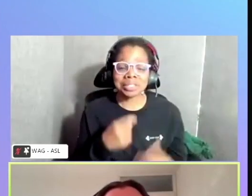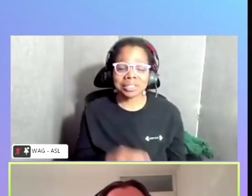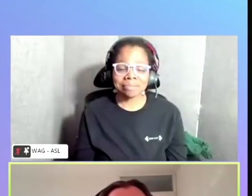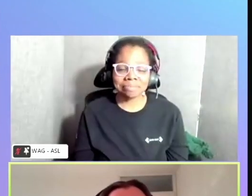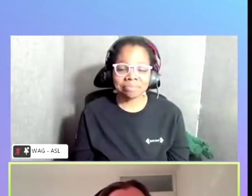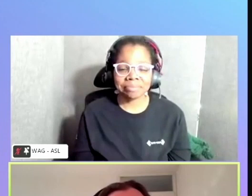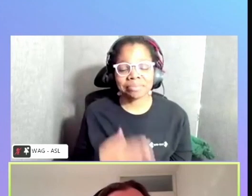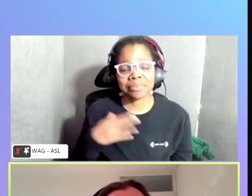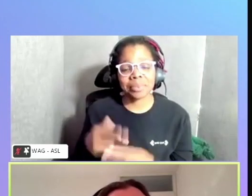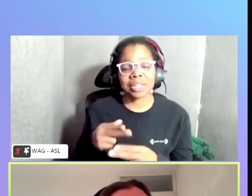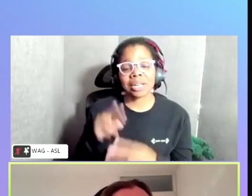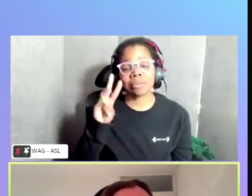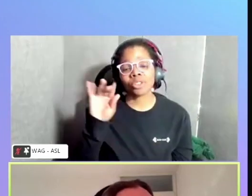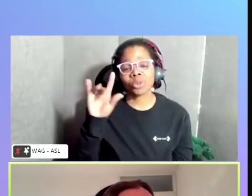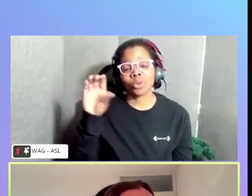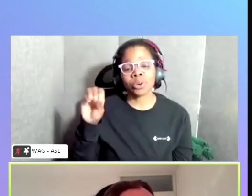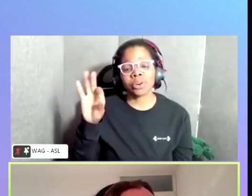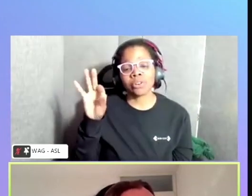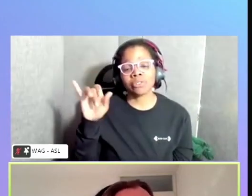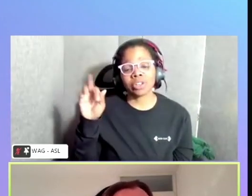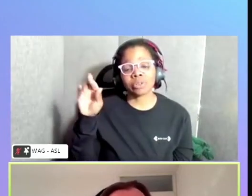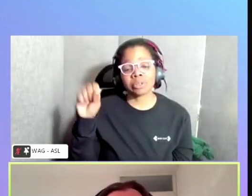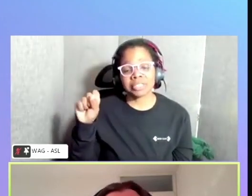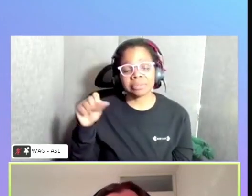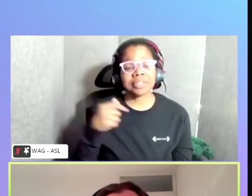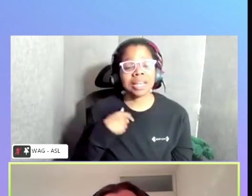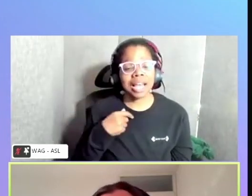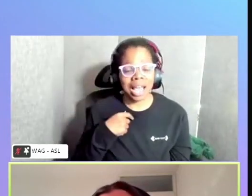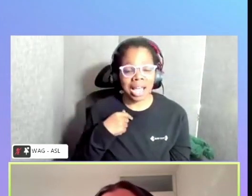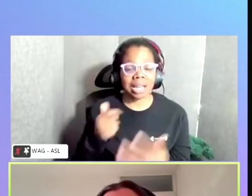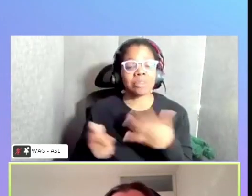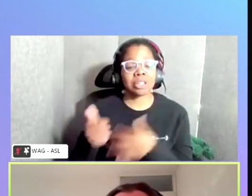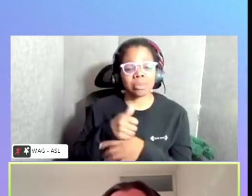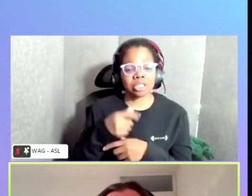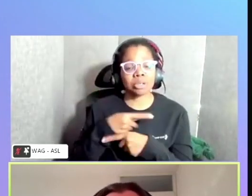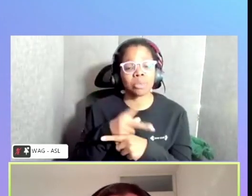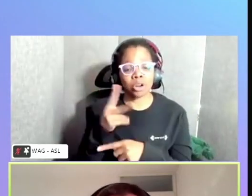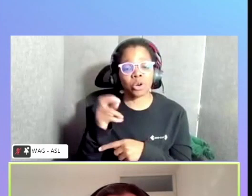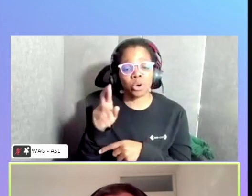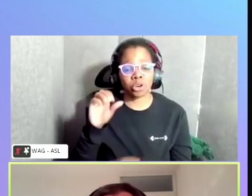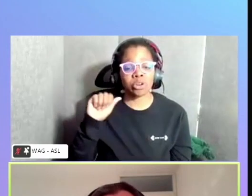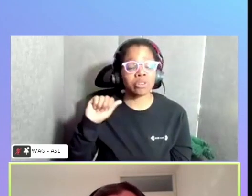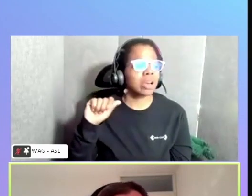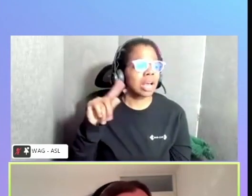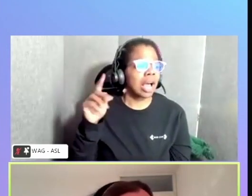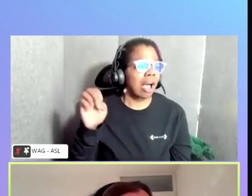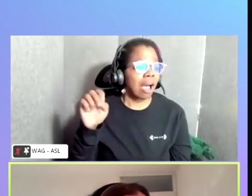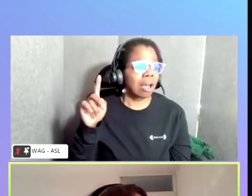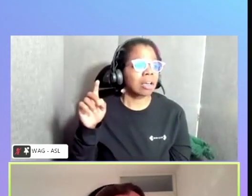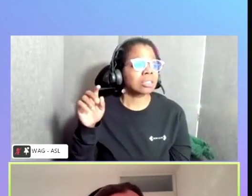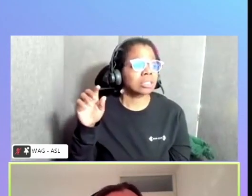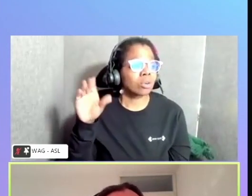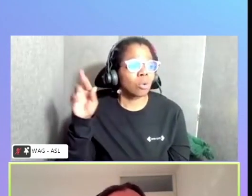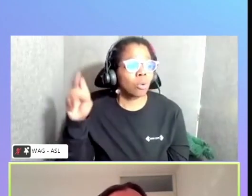So my name is Wilco Fierce. I am the principal product owner of Axe Core and Excellenter for Deque systems in